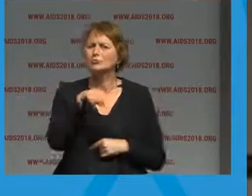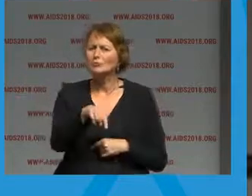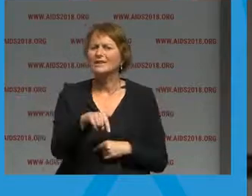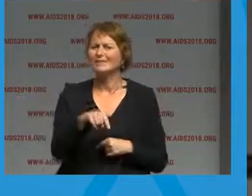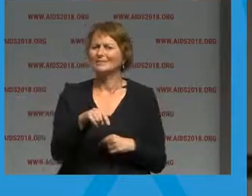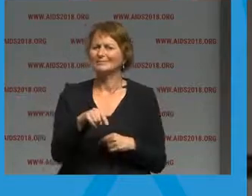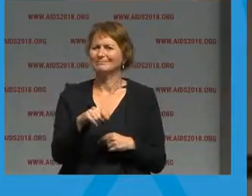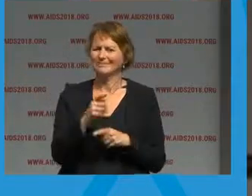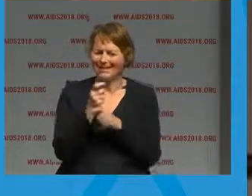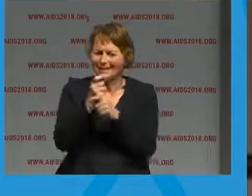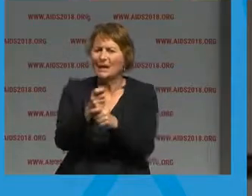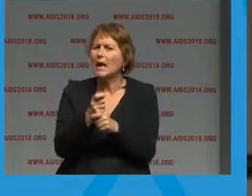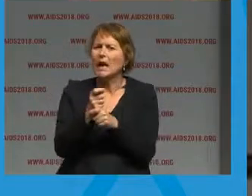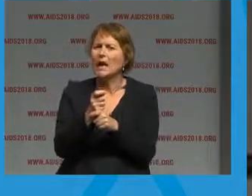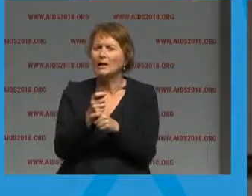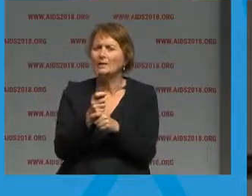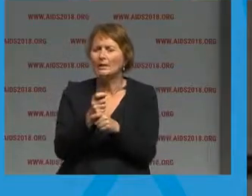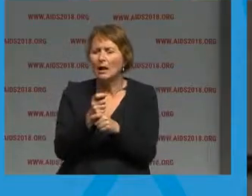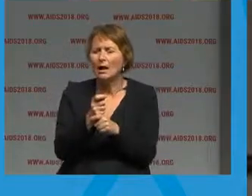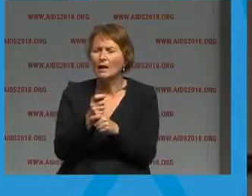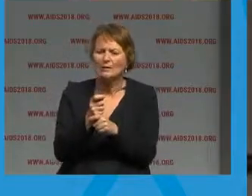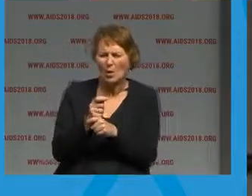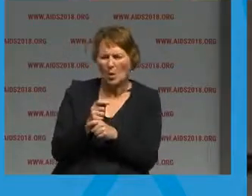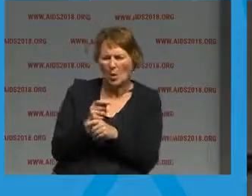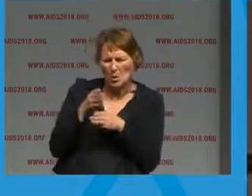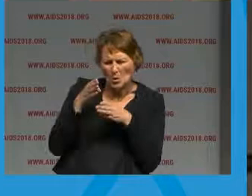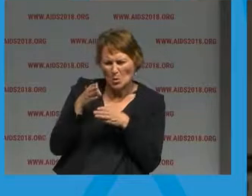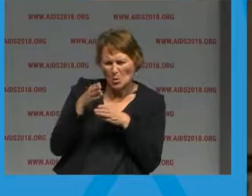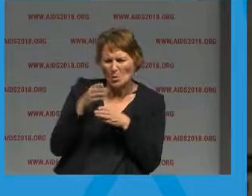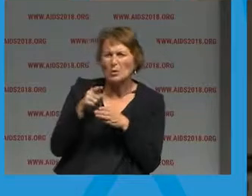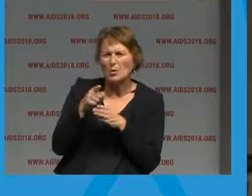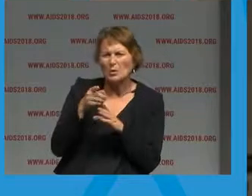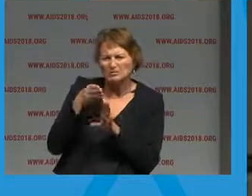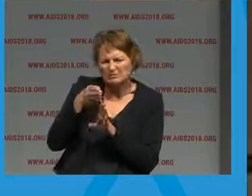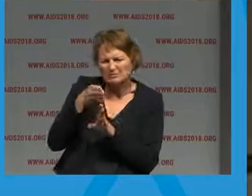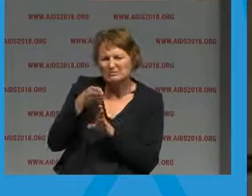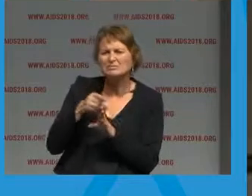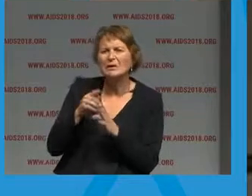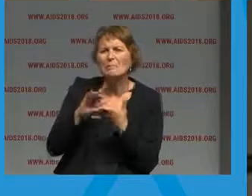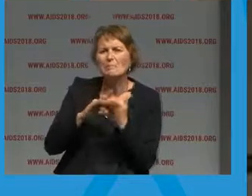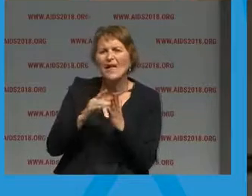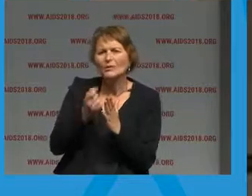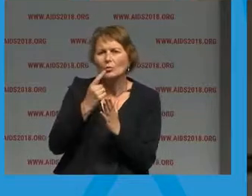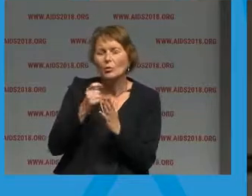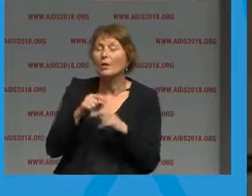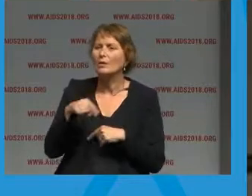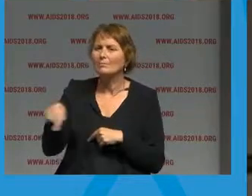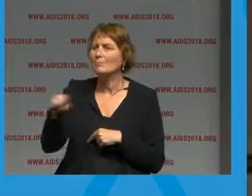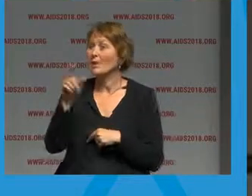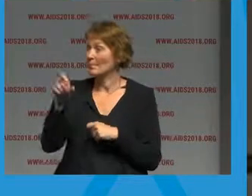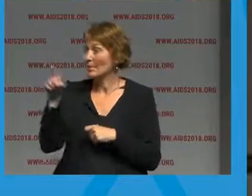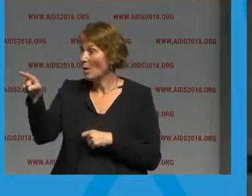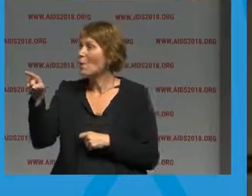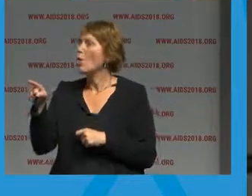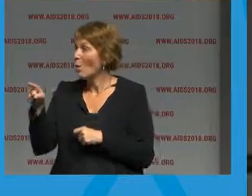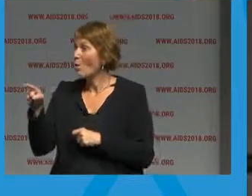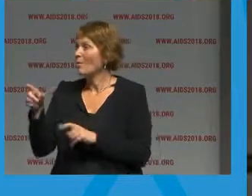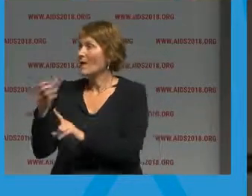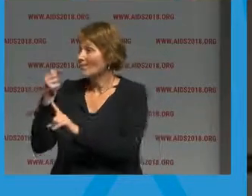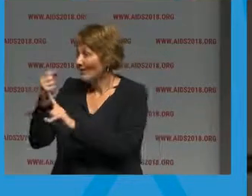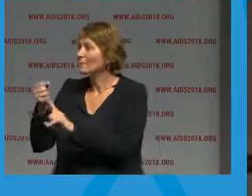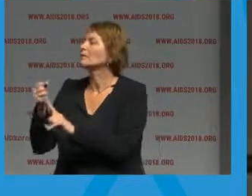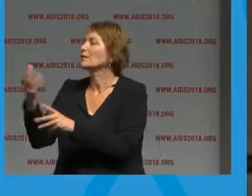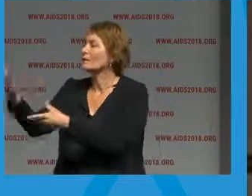the sense of making sure that everyone can participate in discussions about matters that affect them directly, while